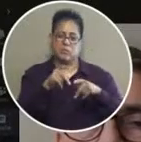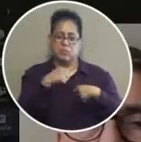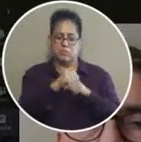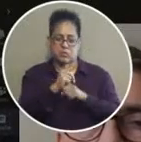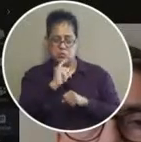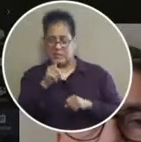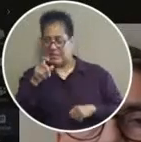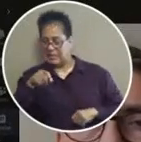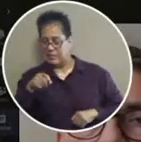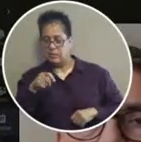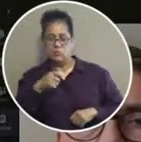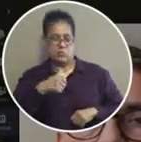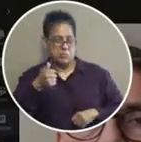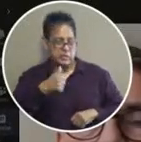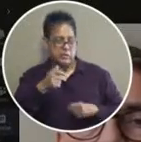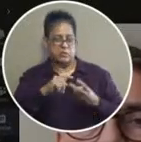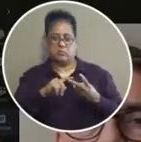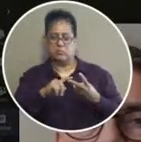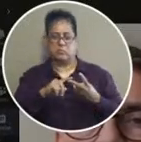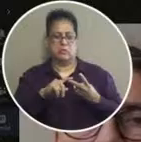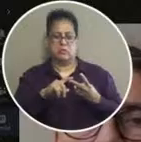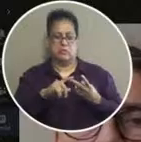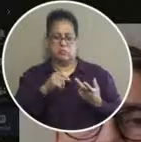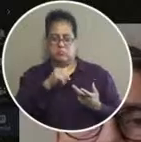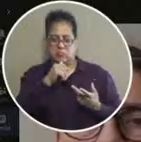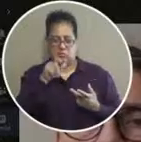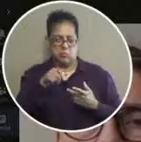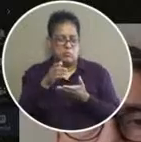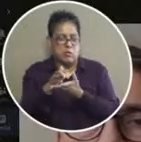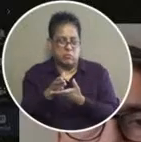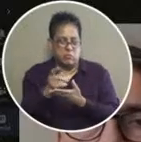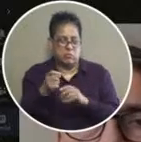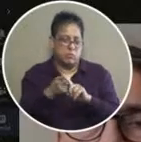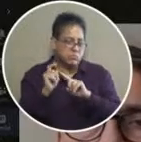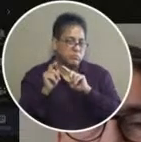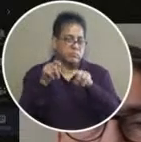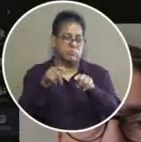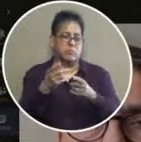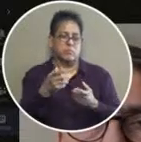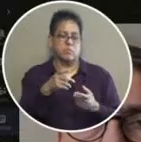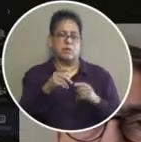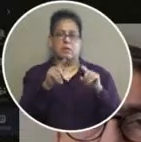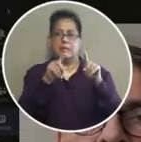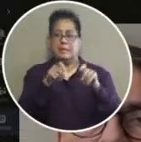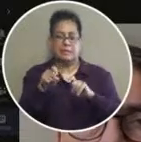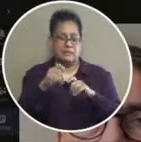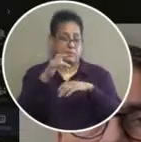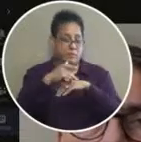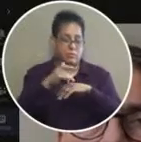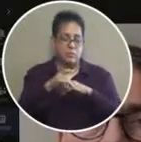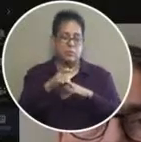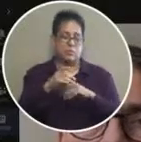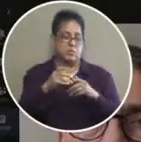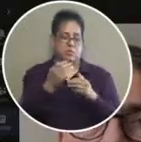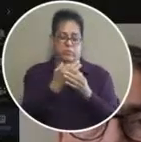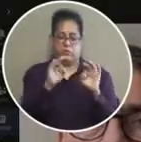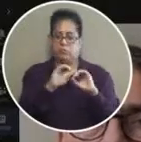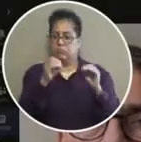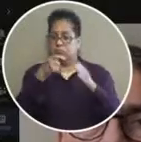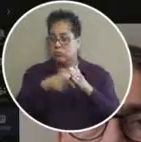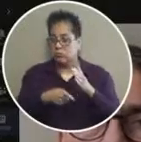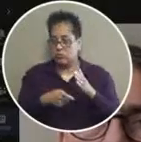again, transportation should not be a barrier. Again, almost every bit of the testing that's available is offered free of